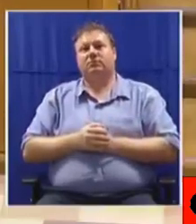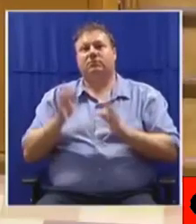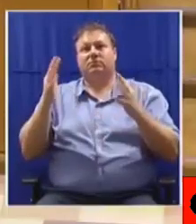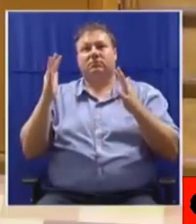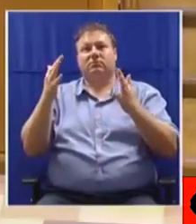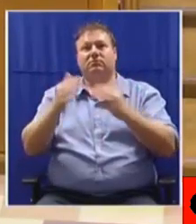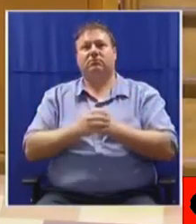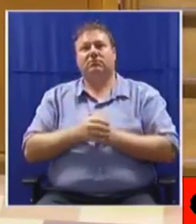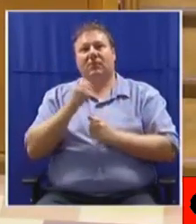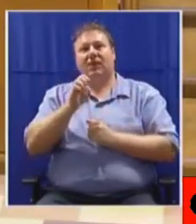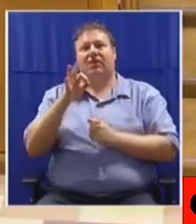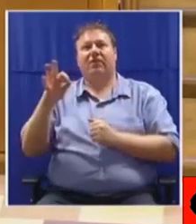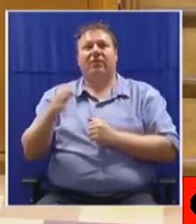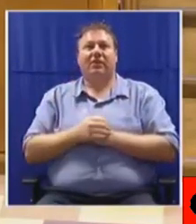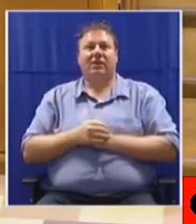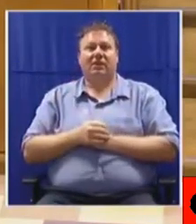The EFF.